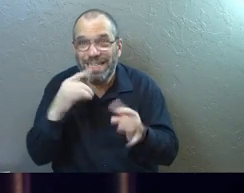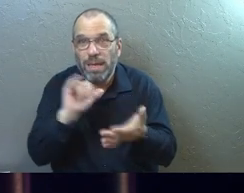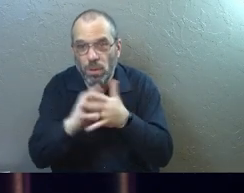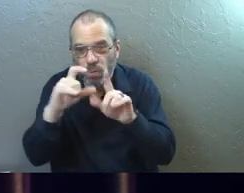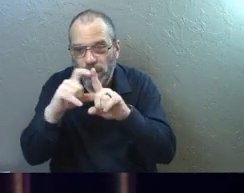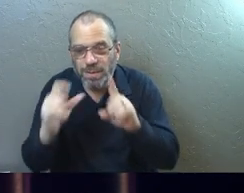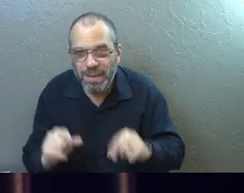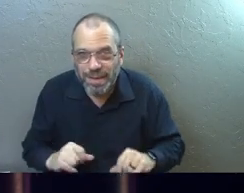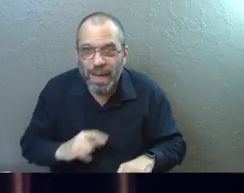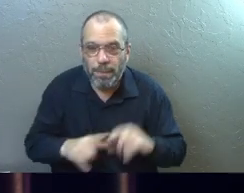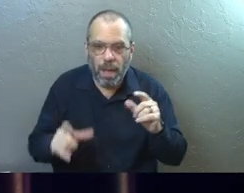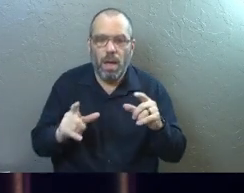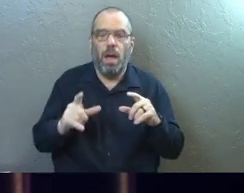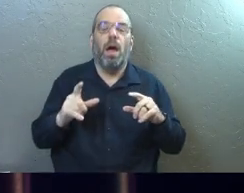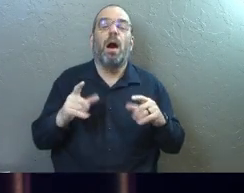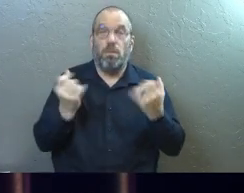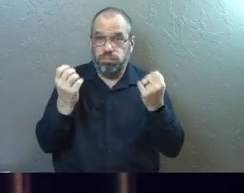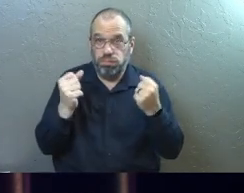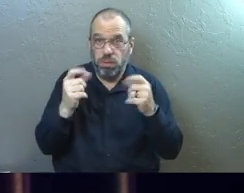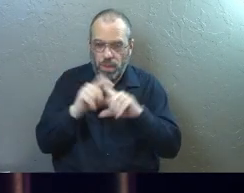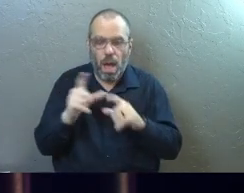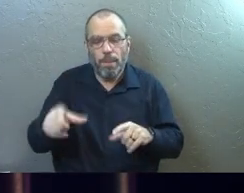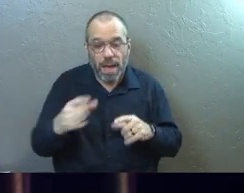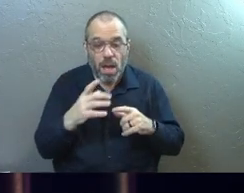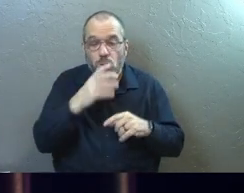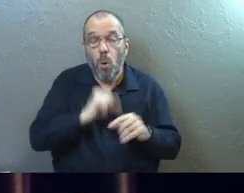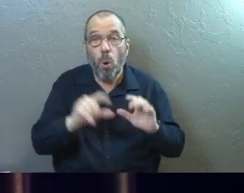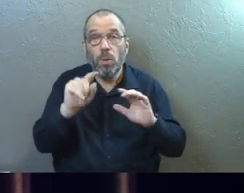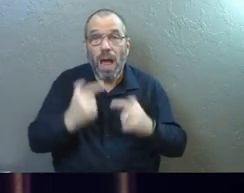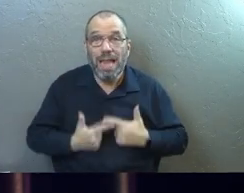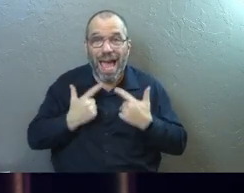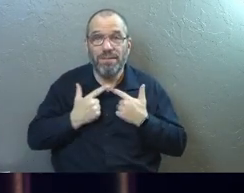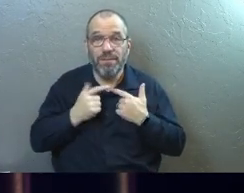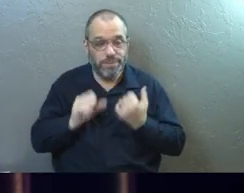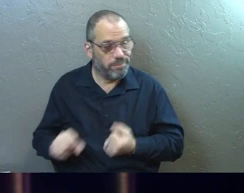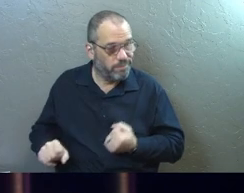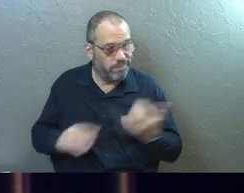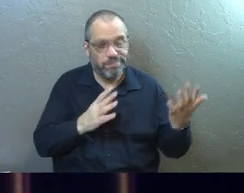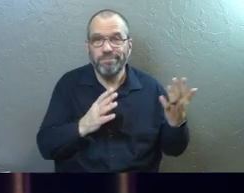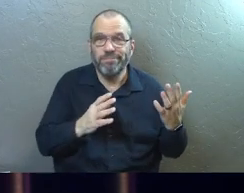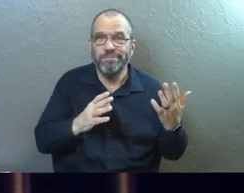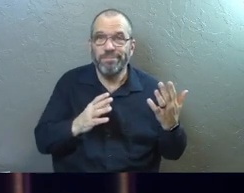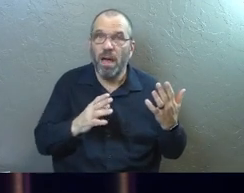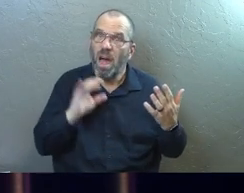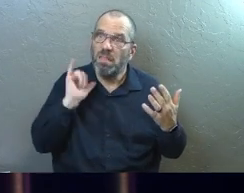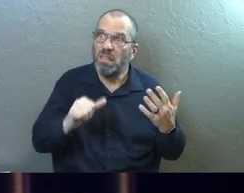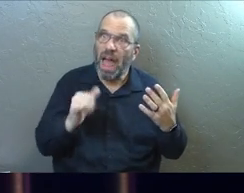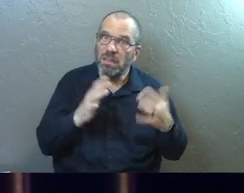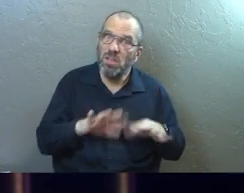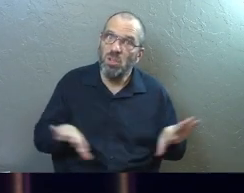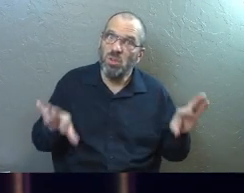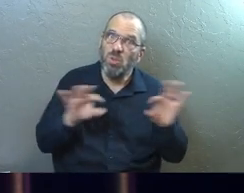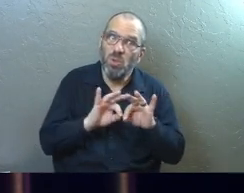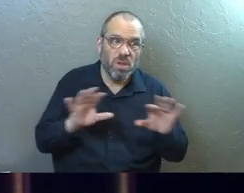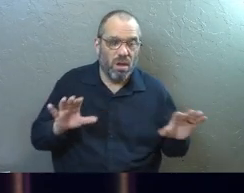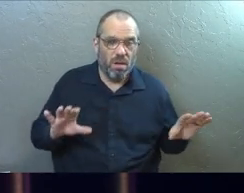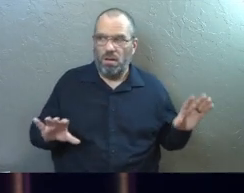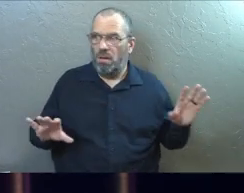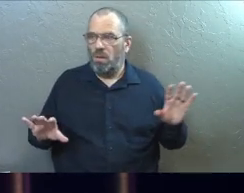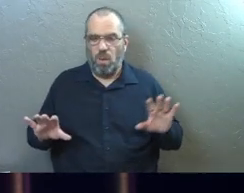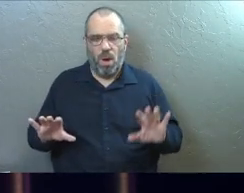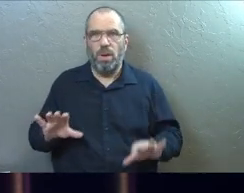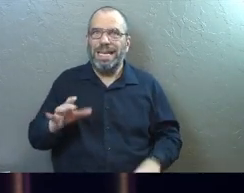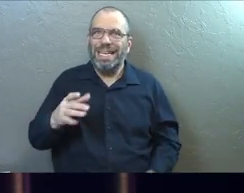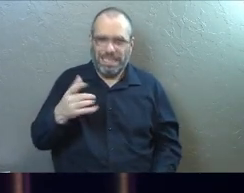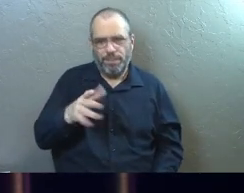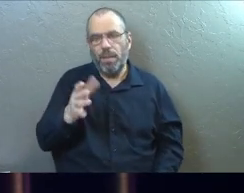that. But he says, also, you need to renounce your old life. That's a huge part. Like, and I love the